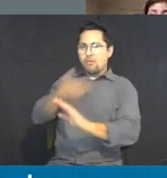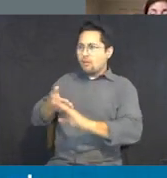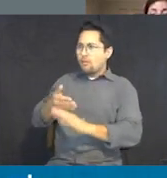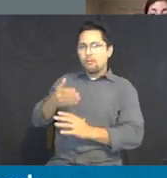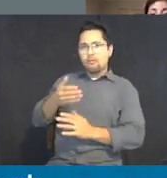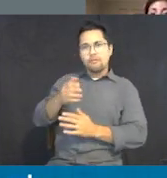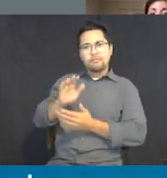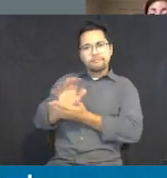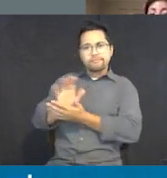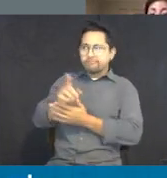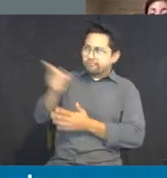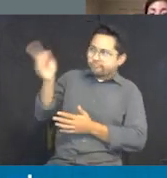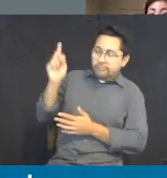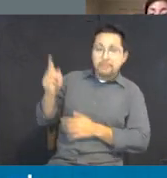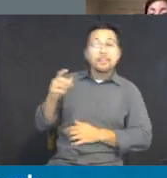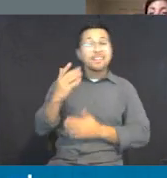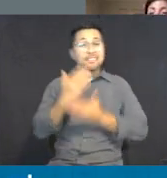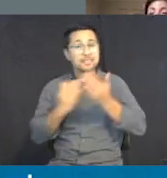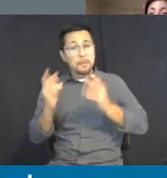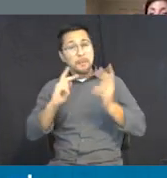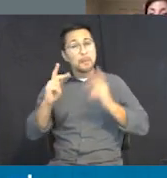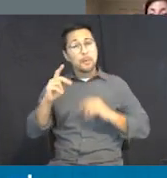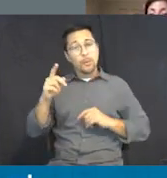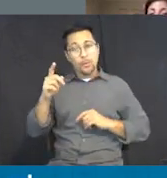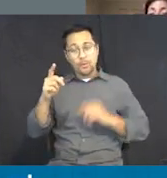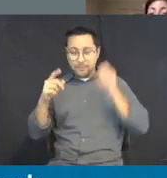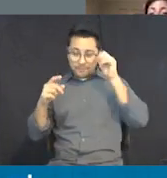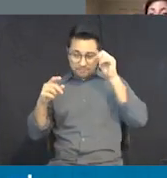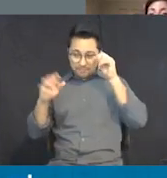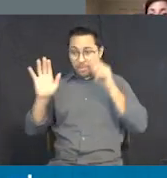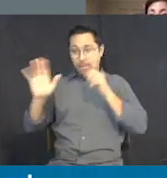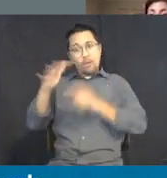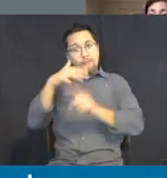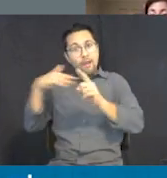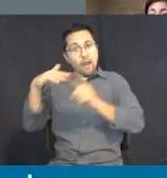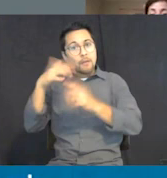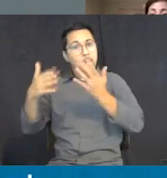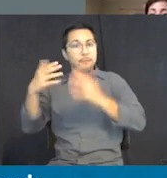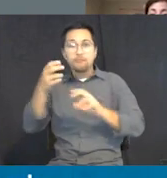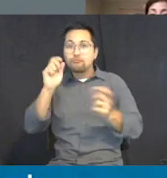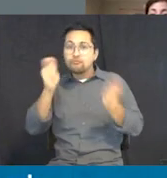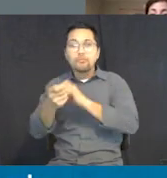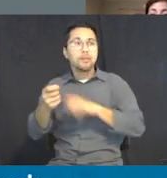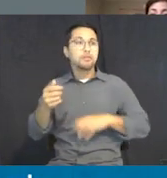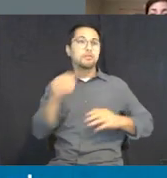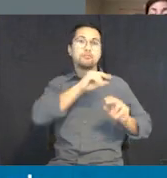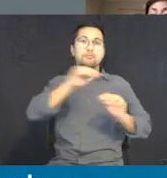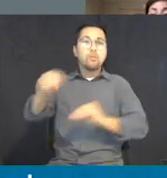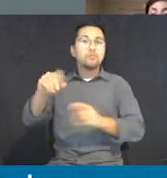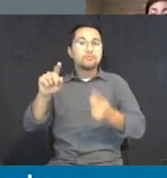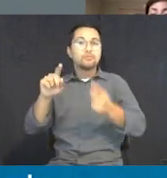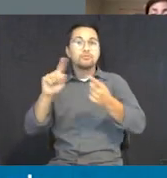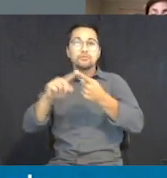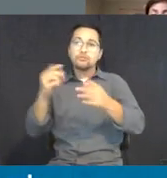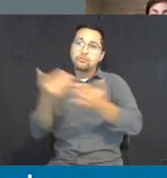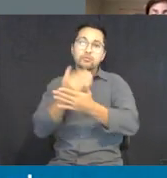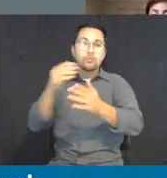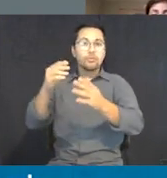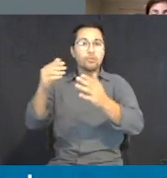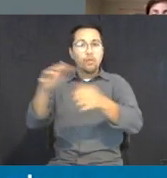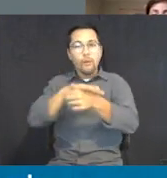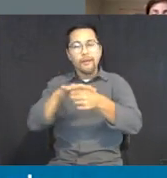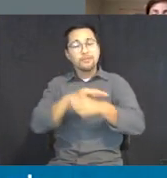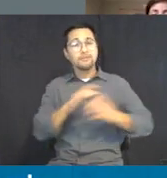outcomes, as somebody's needs change, so can the way that the technology supports those needs. So it's very